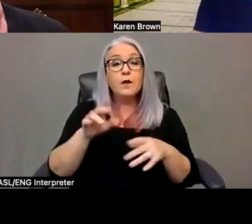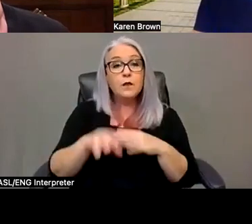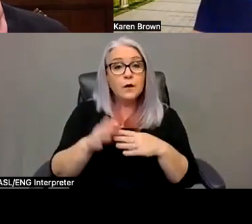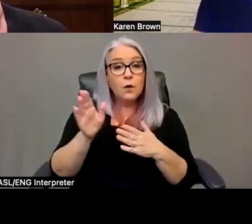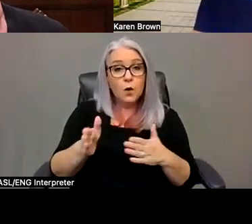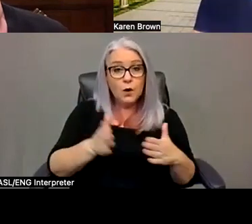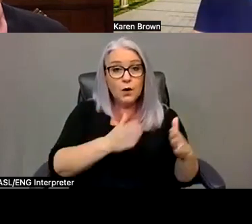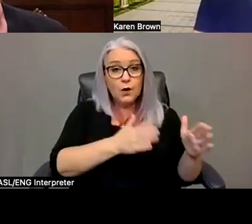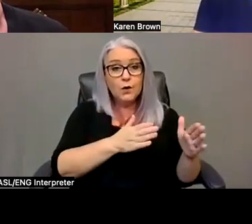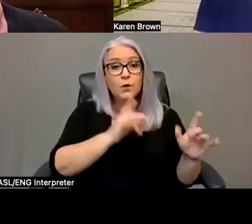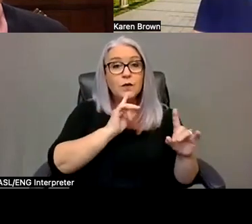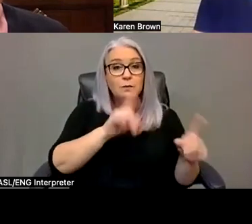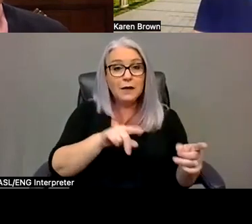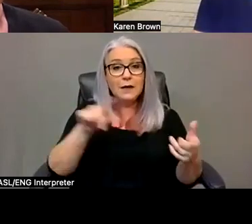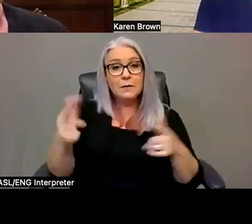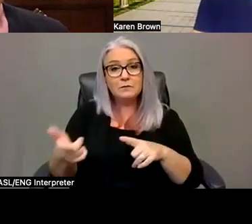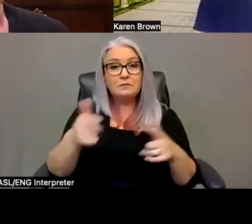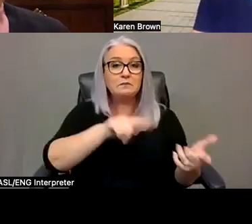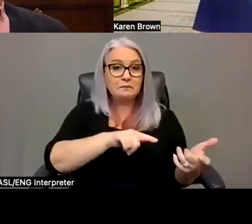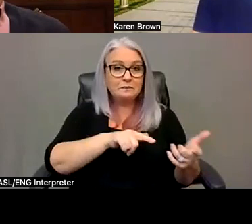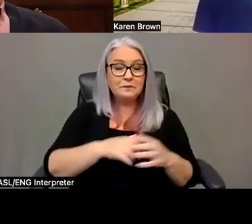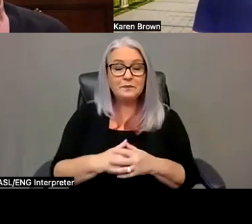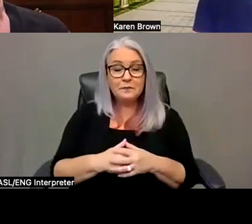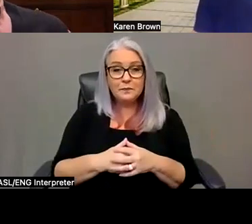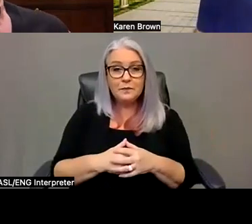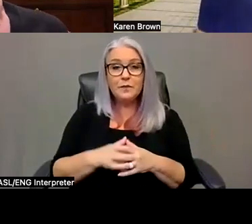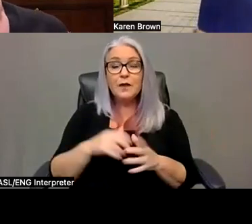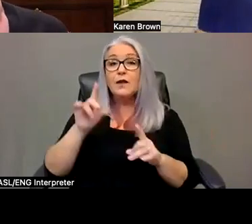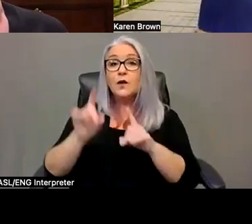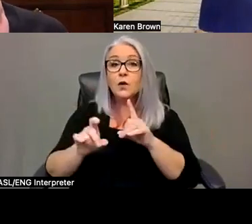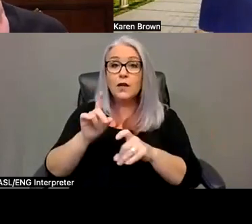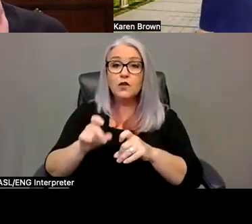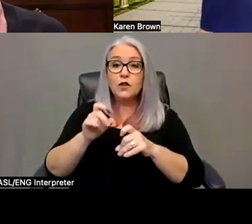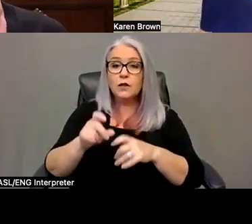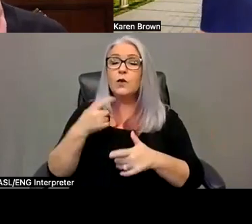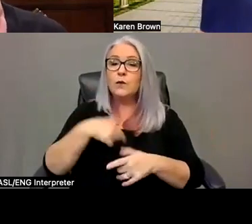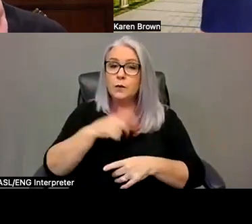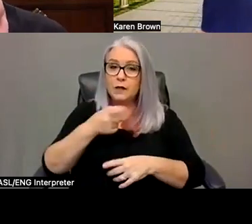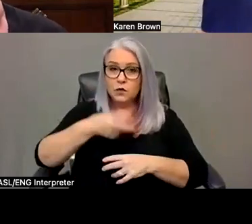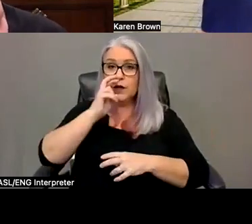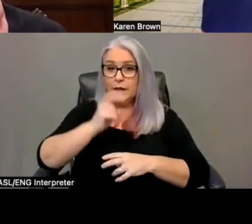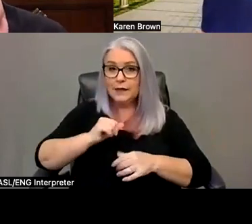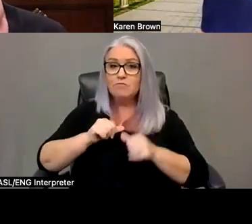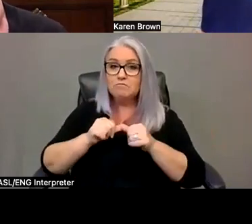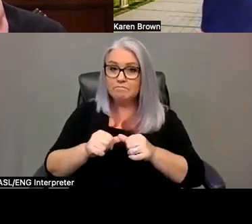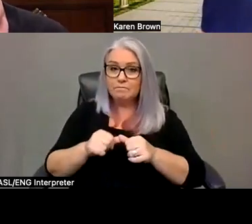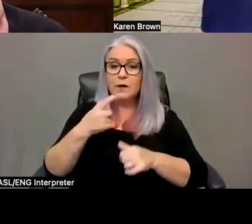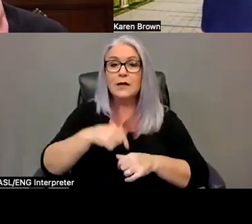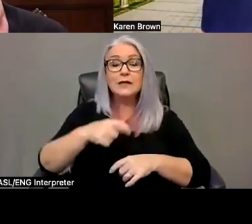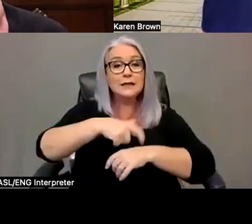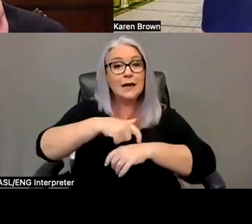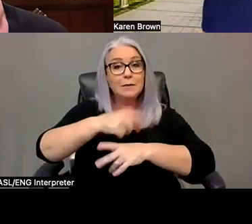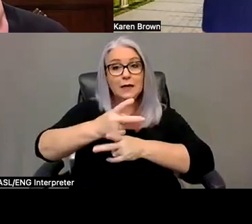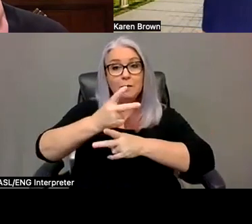candidates responding will rotate. The question response times will be strictly enforced. A timekeeper will be visible on